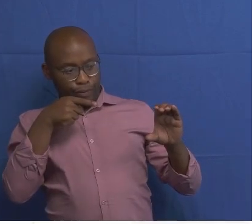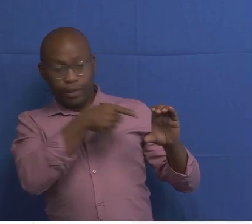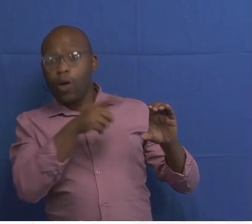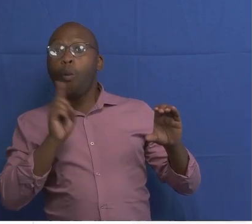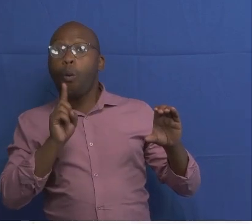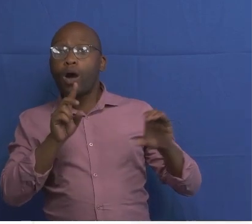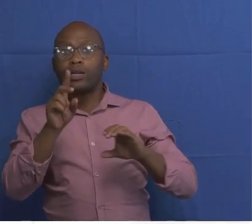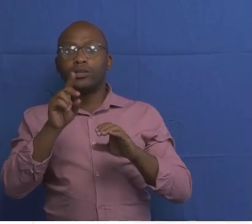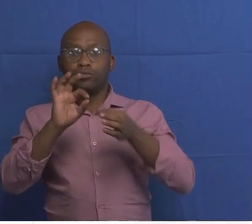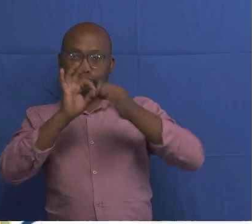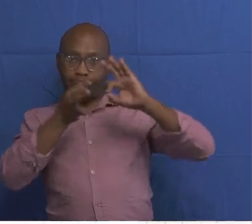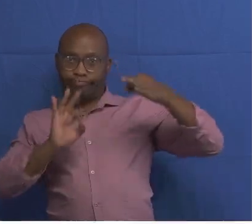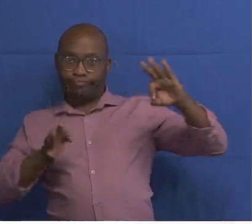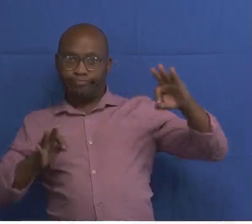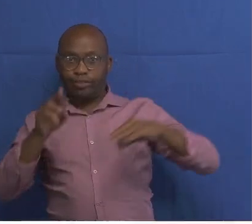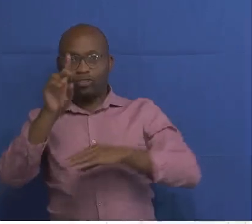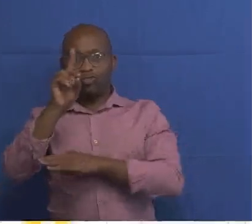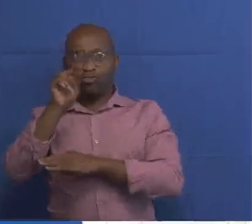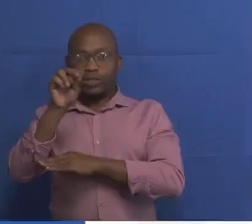chromosomes.